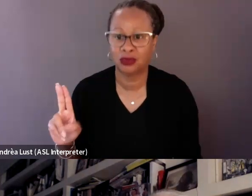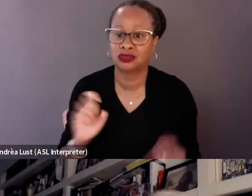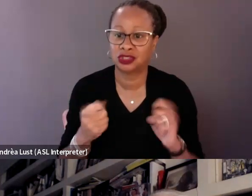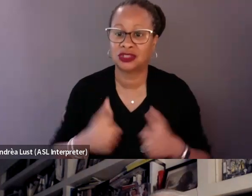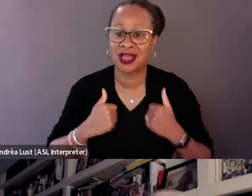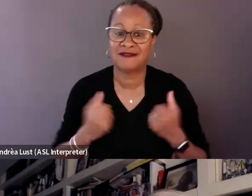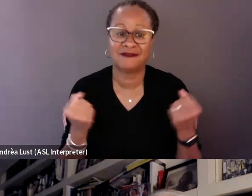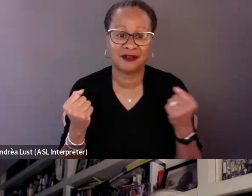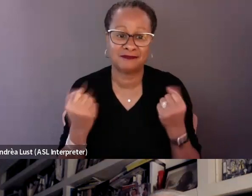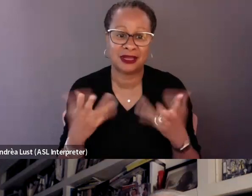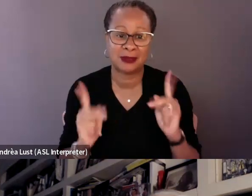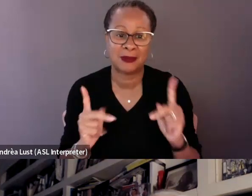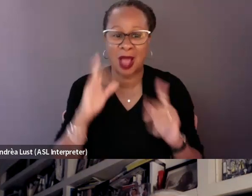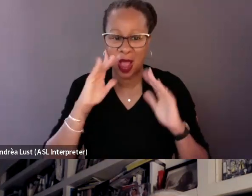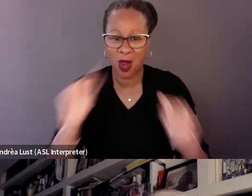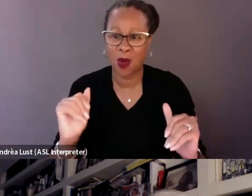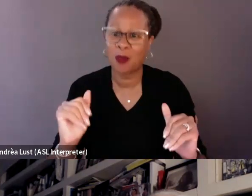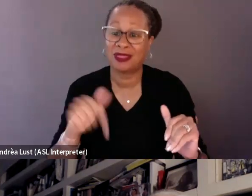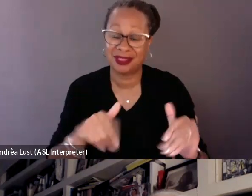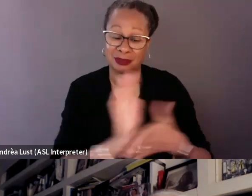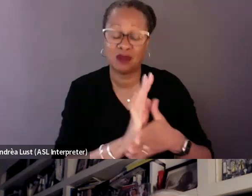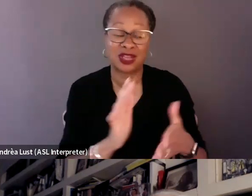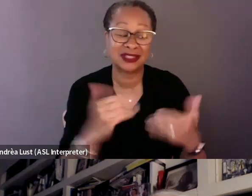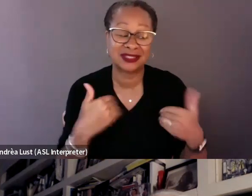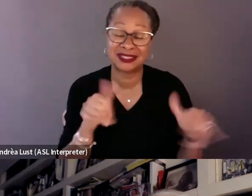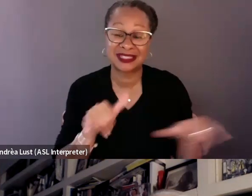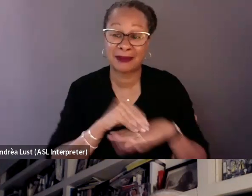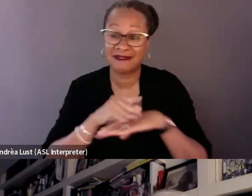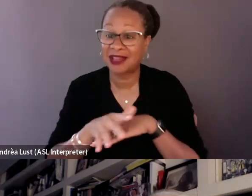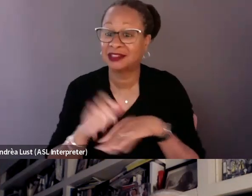also the life of many people too.